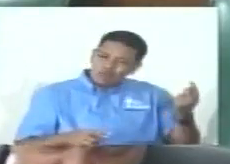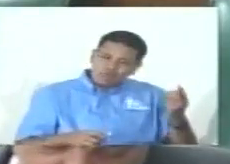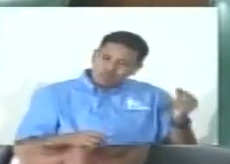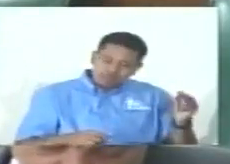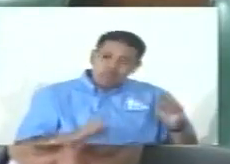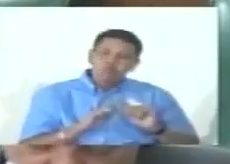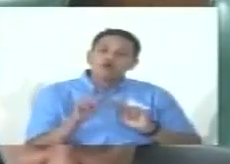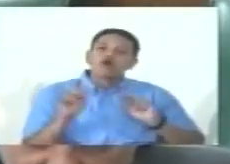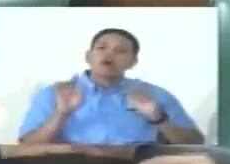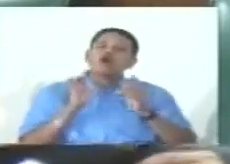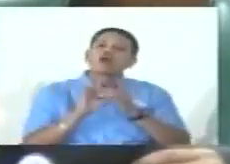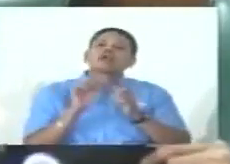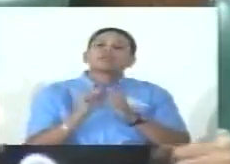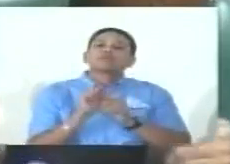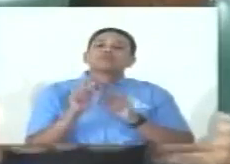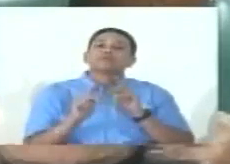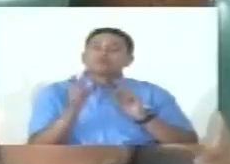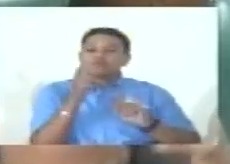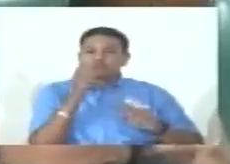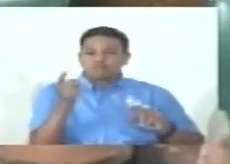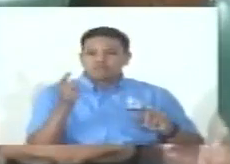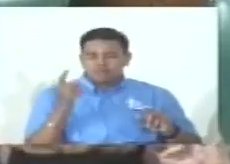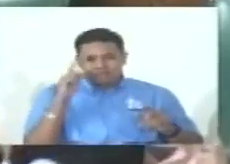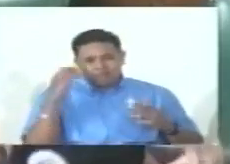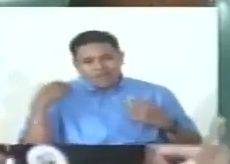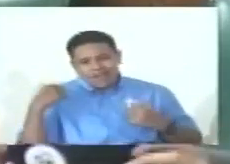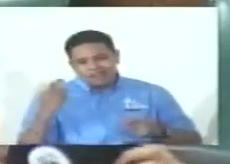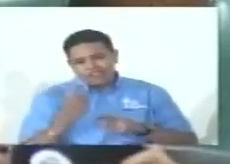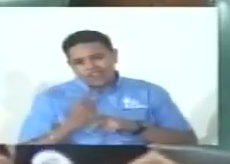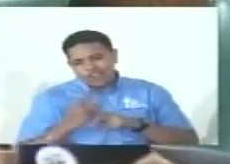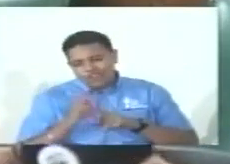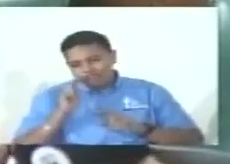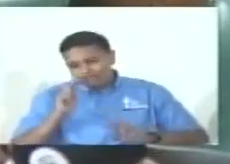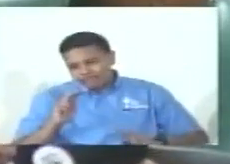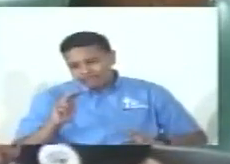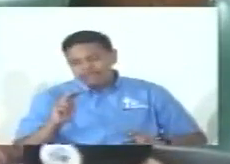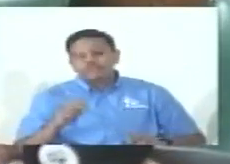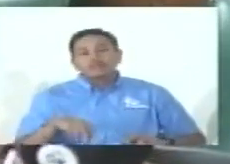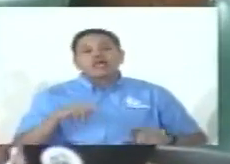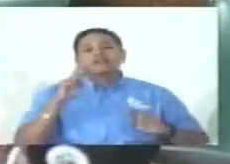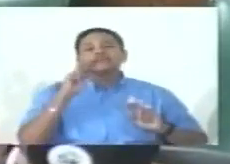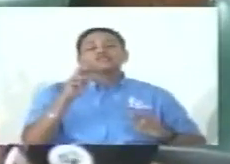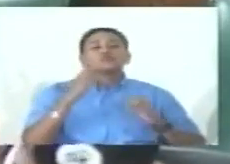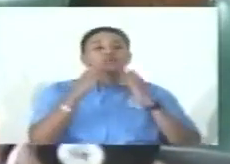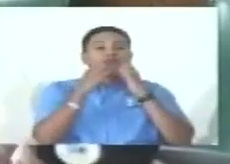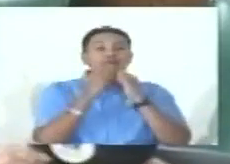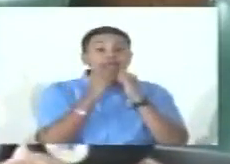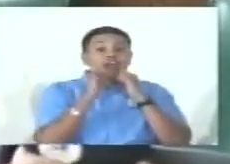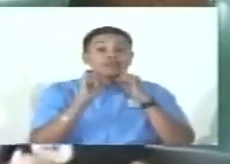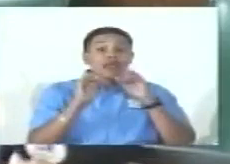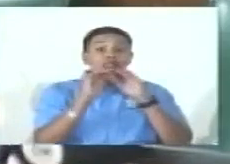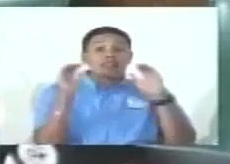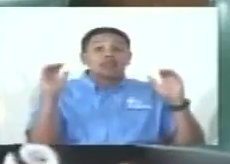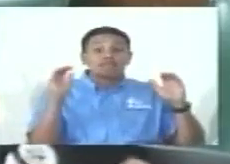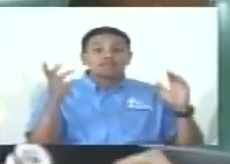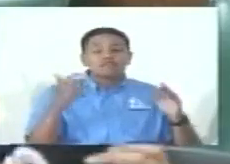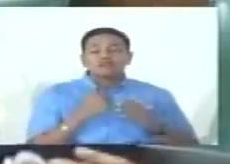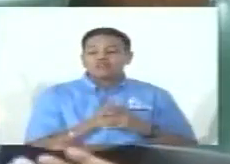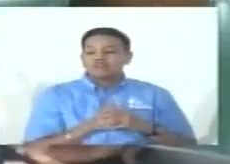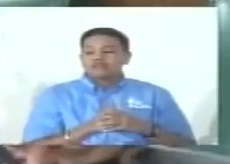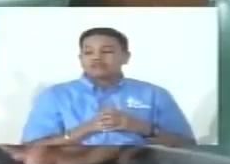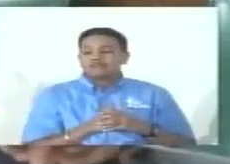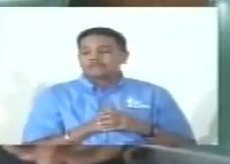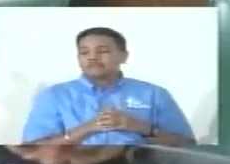with patients and see to the care on that level